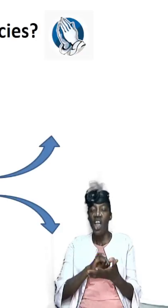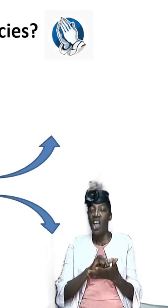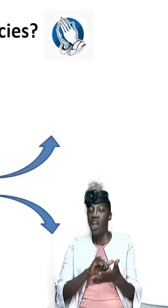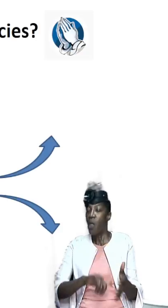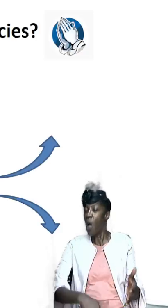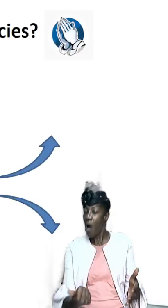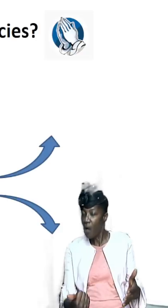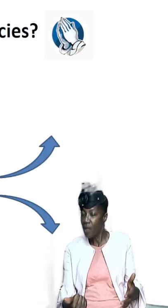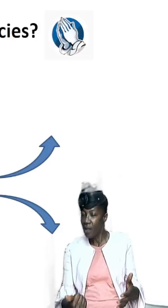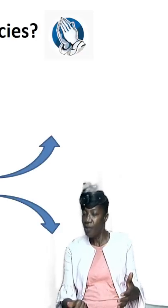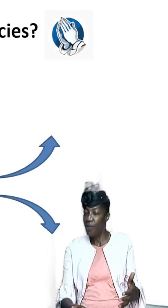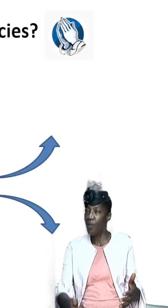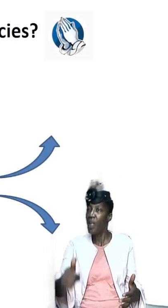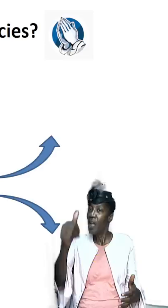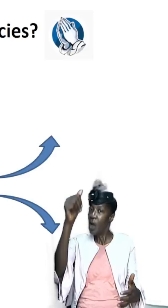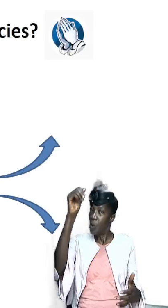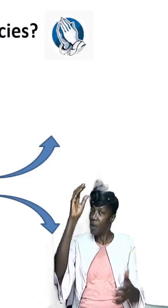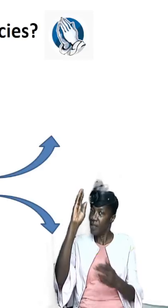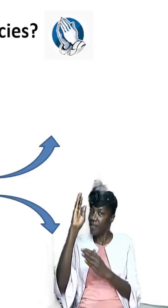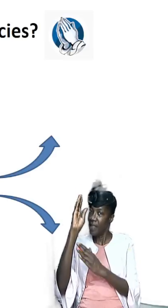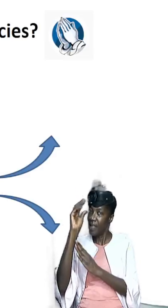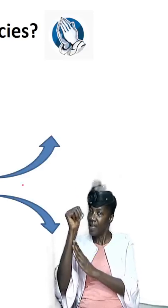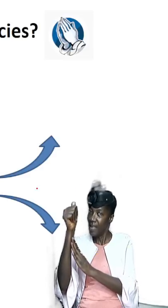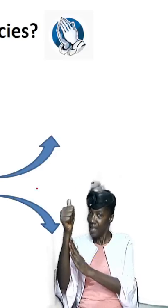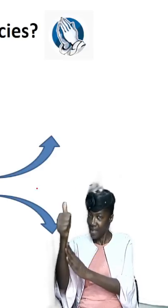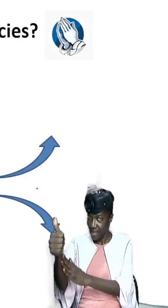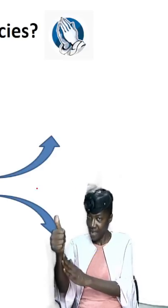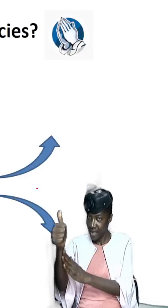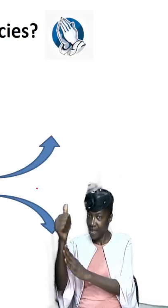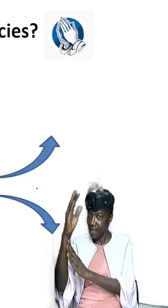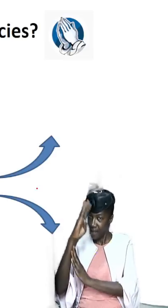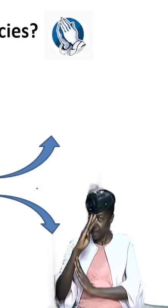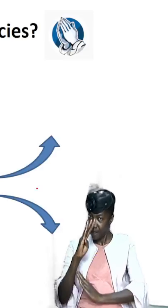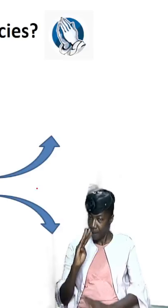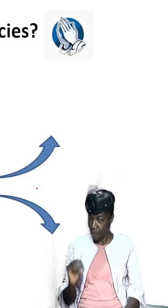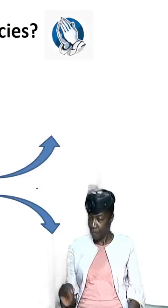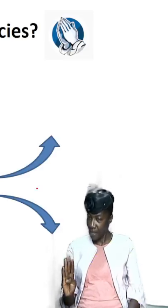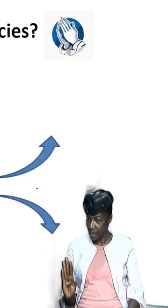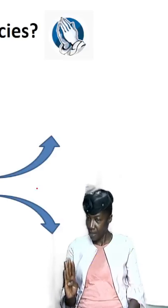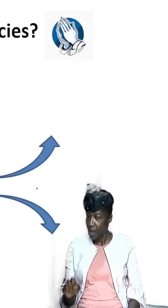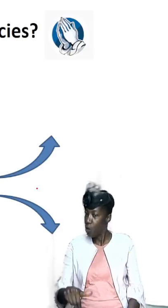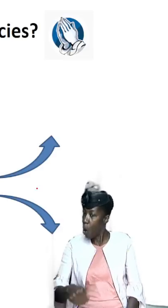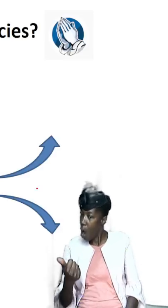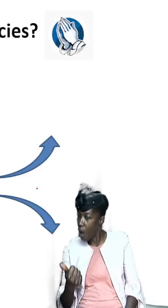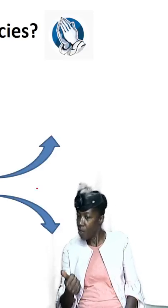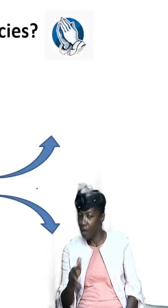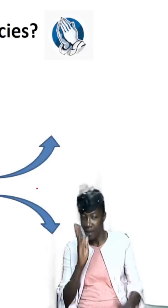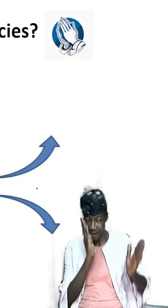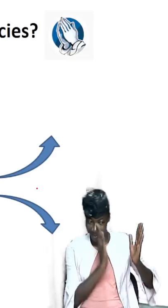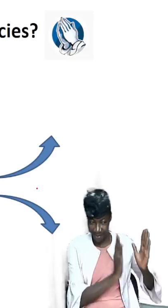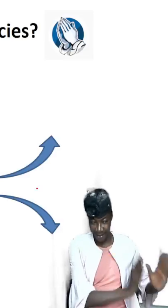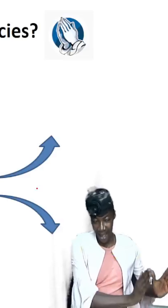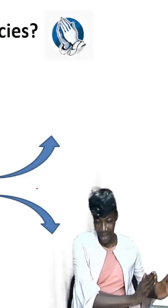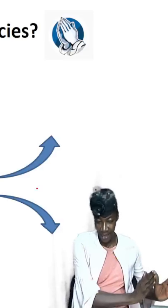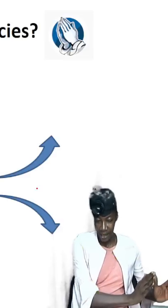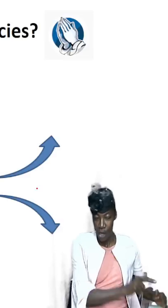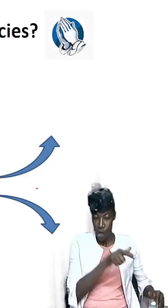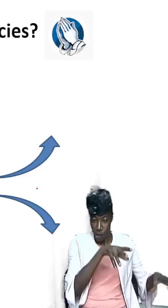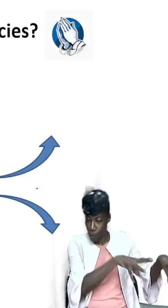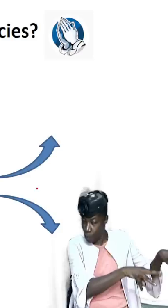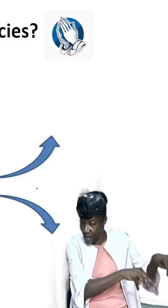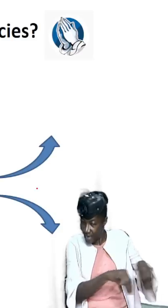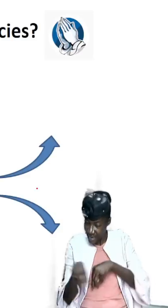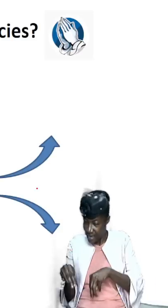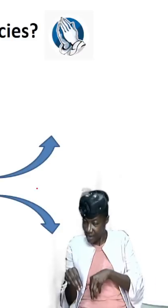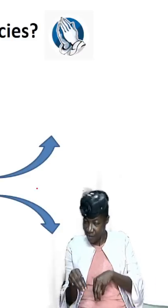combination of capital A and common B is taken to the other side. If you leave capital A and capital